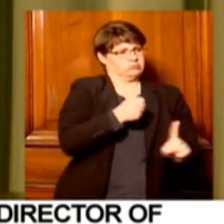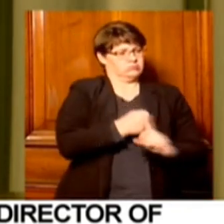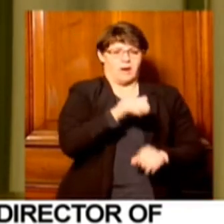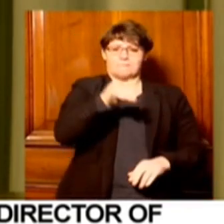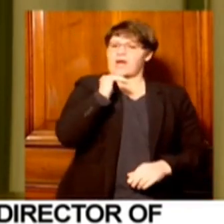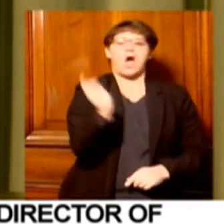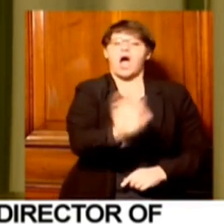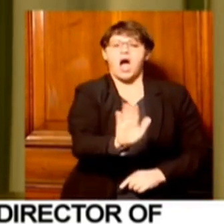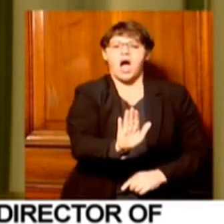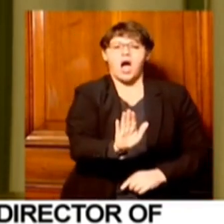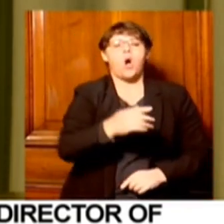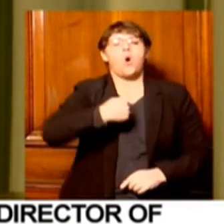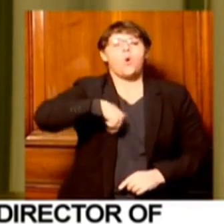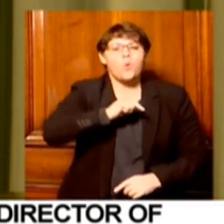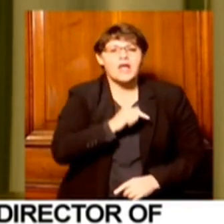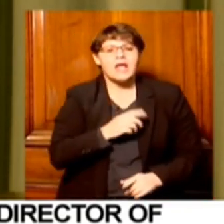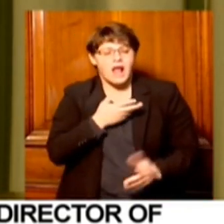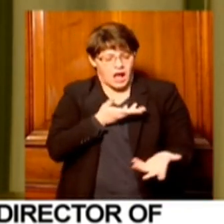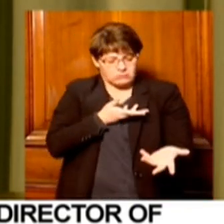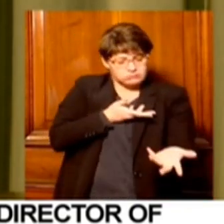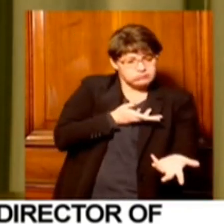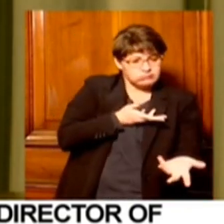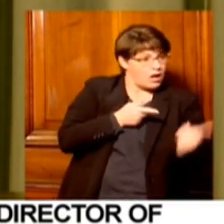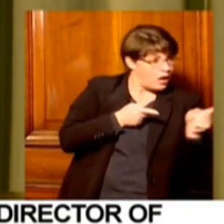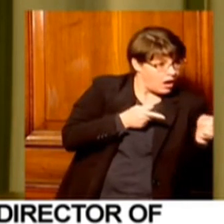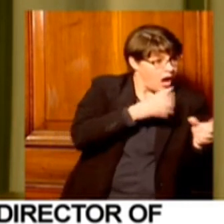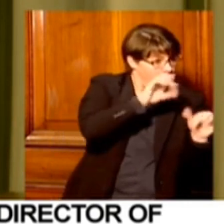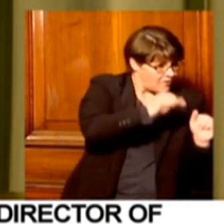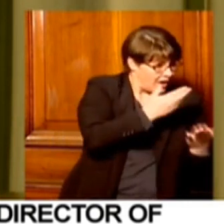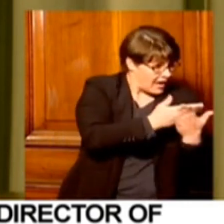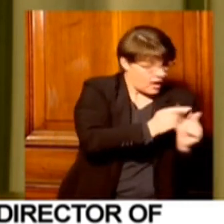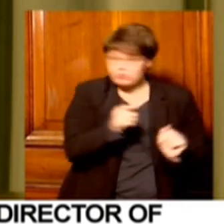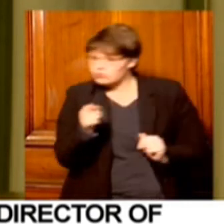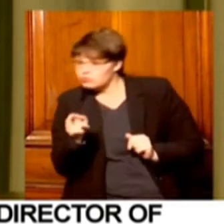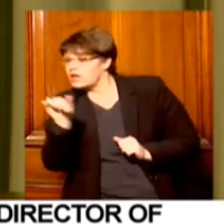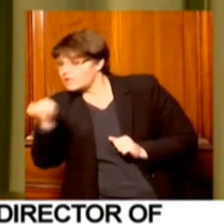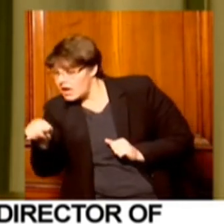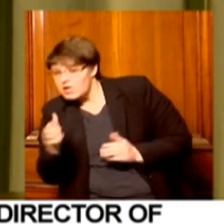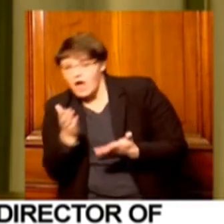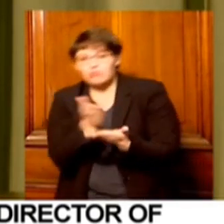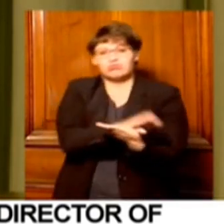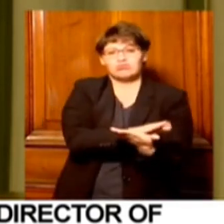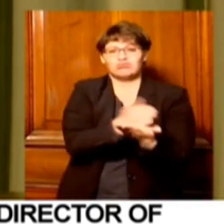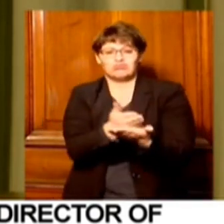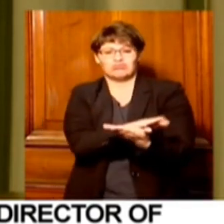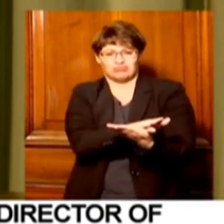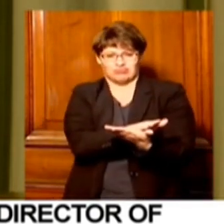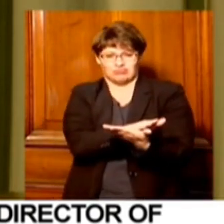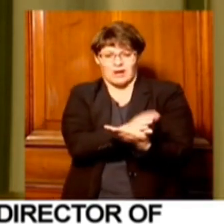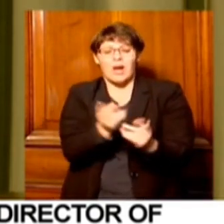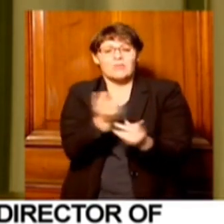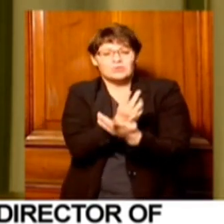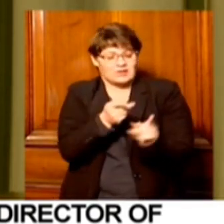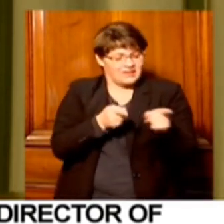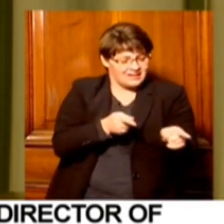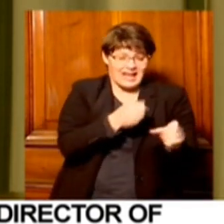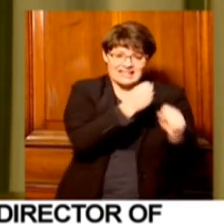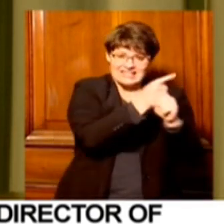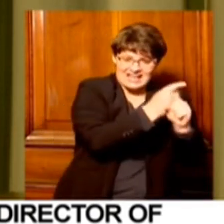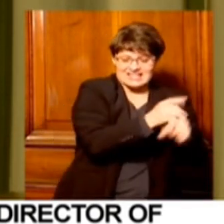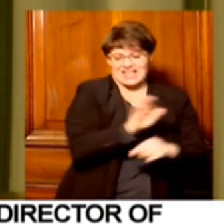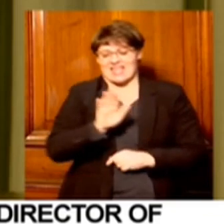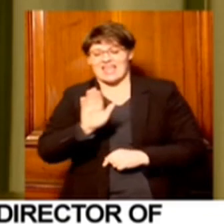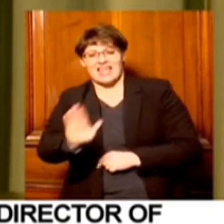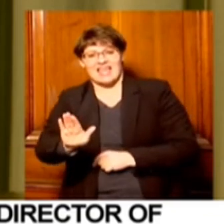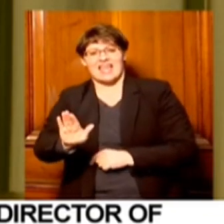We acted as an intercede between ourselves and taking up